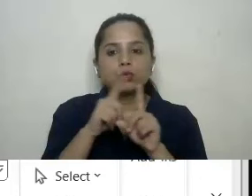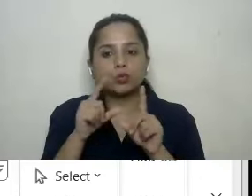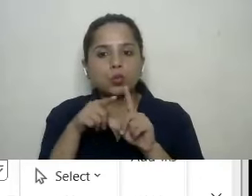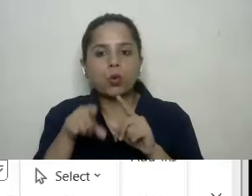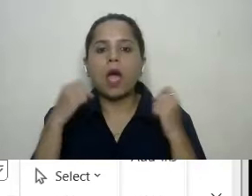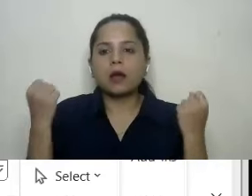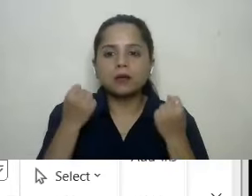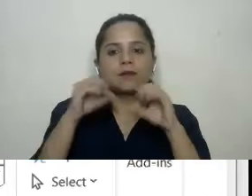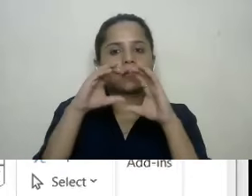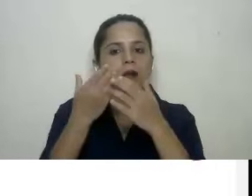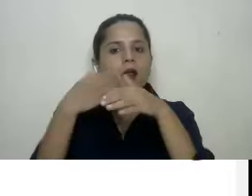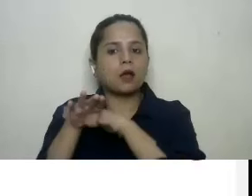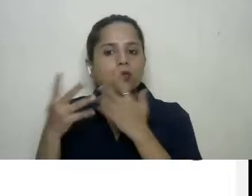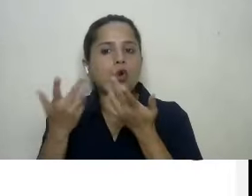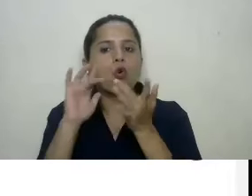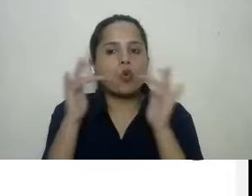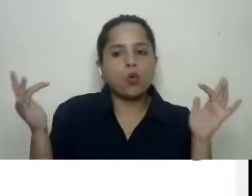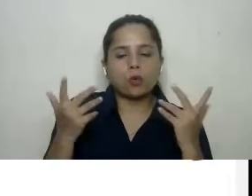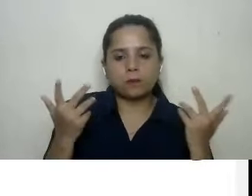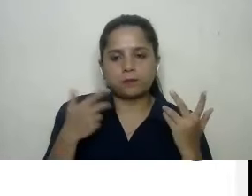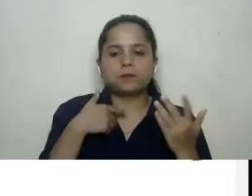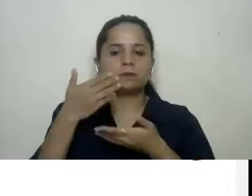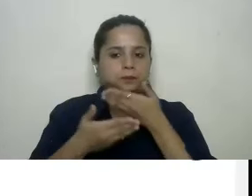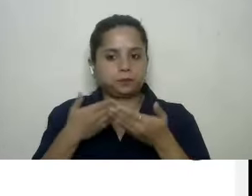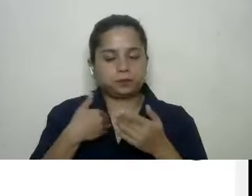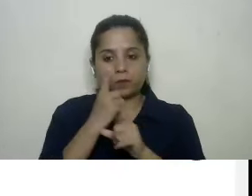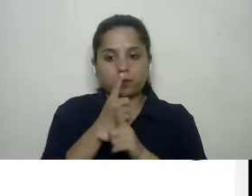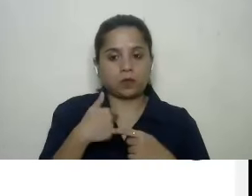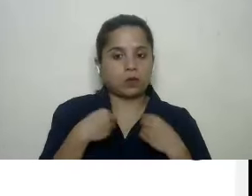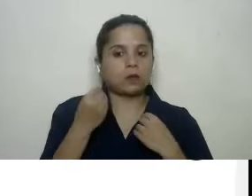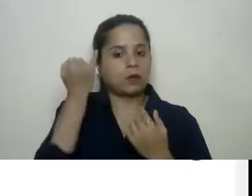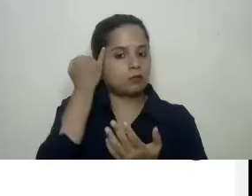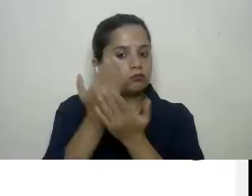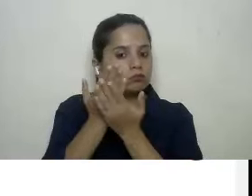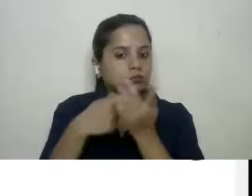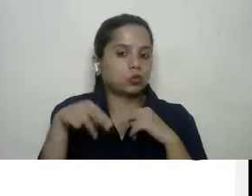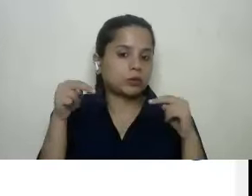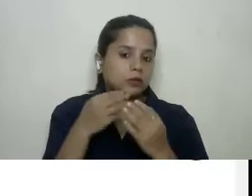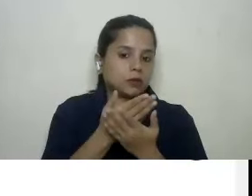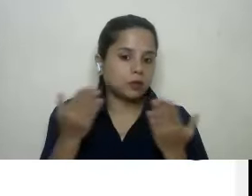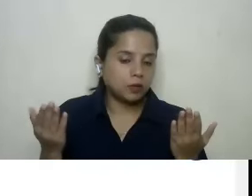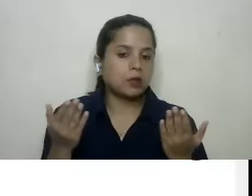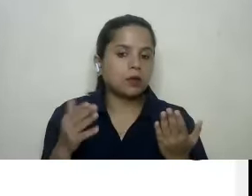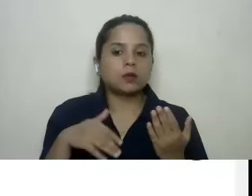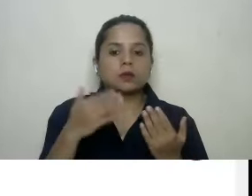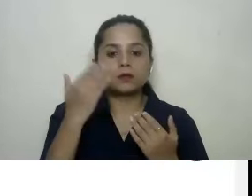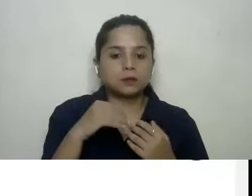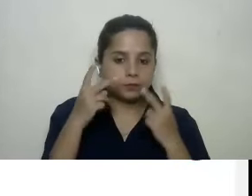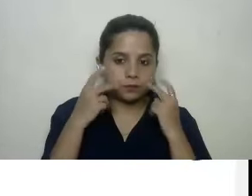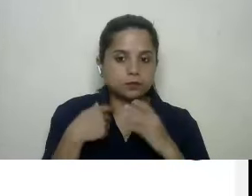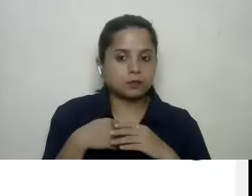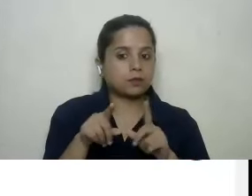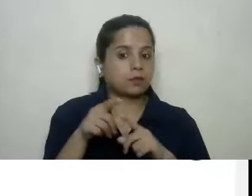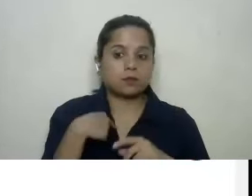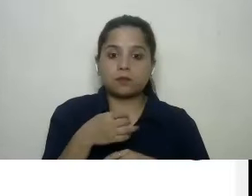the classroom or online. So as a teacher, I need some suggestions. And there it goes. I also asked it